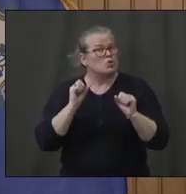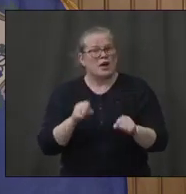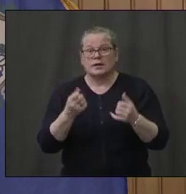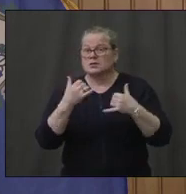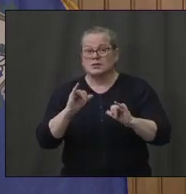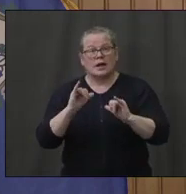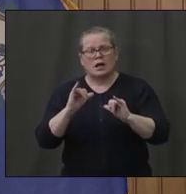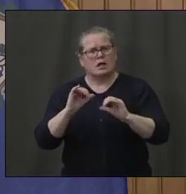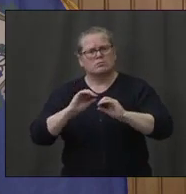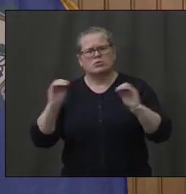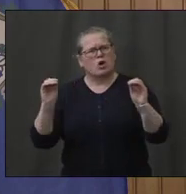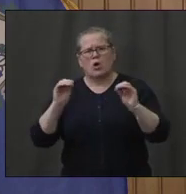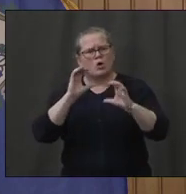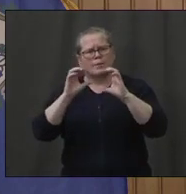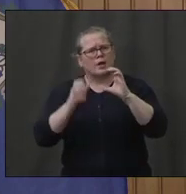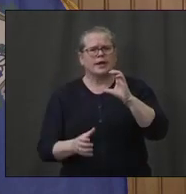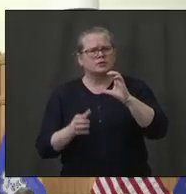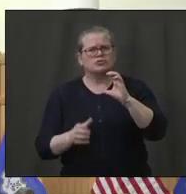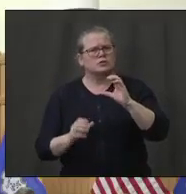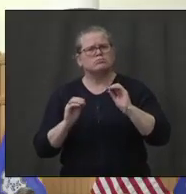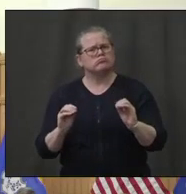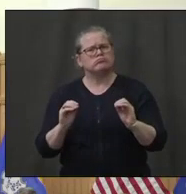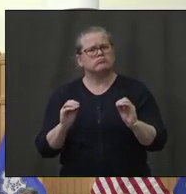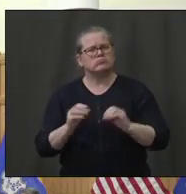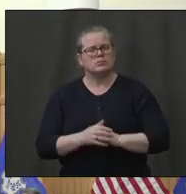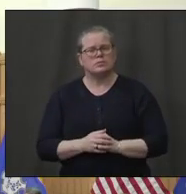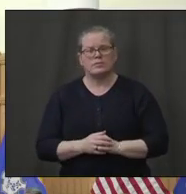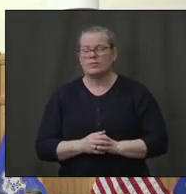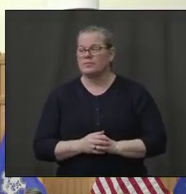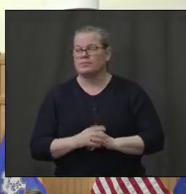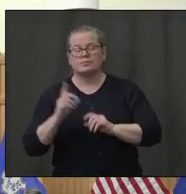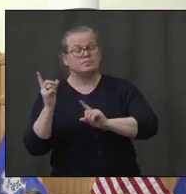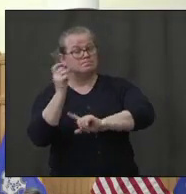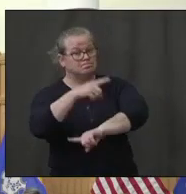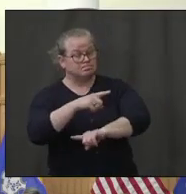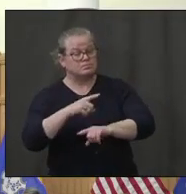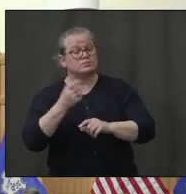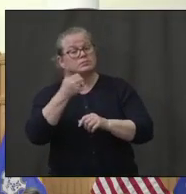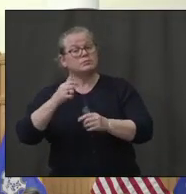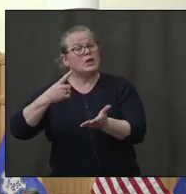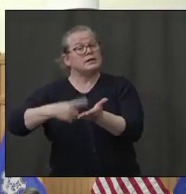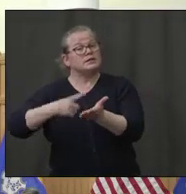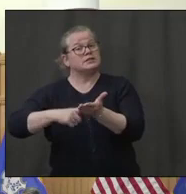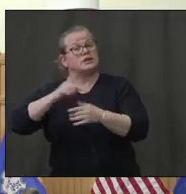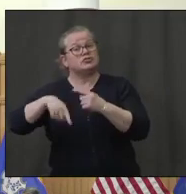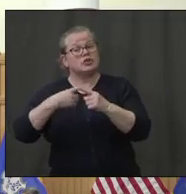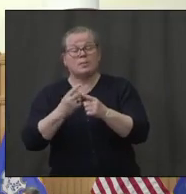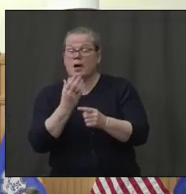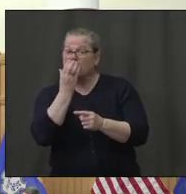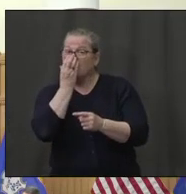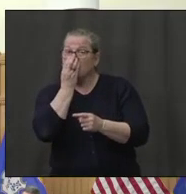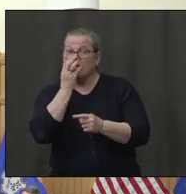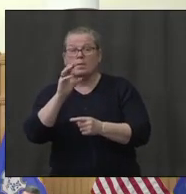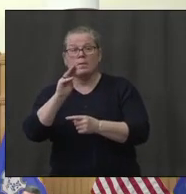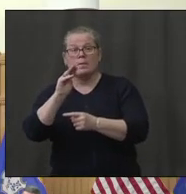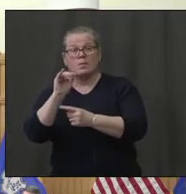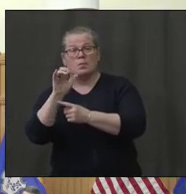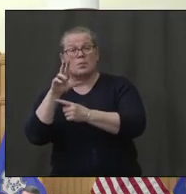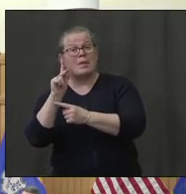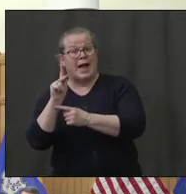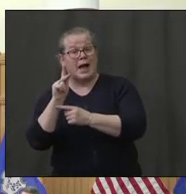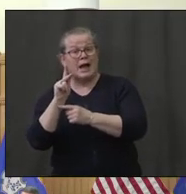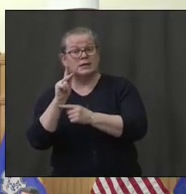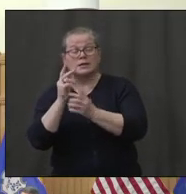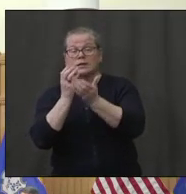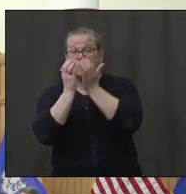of communication. Governor, is there any discussion right now from your office regarding masks? I know that the CDC, there's word that they're going to